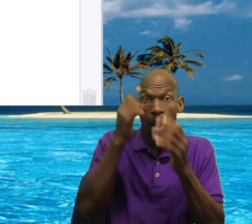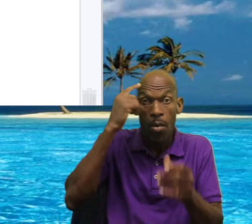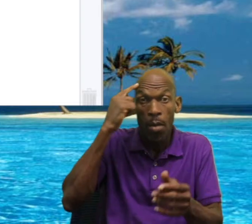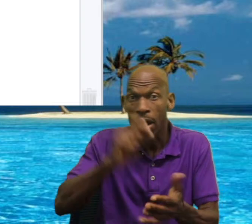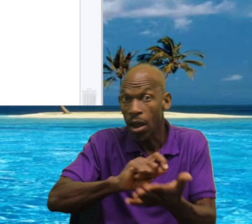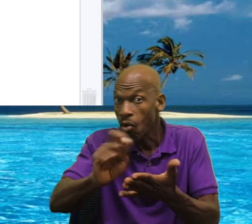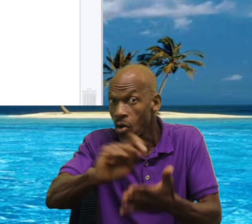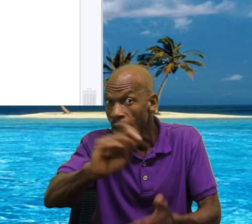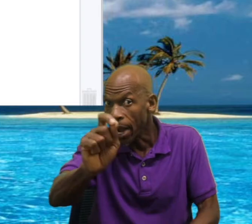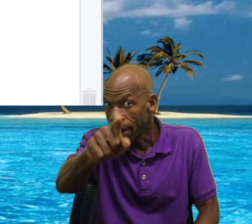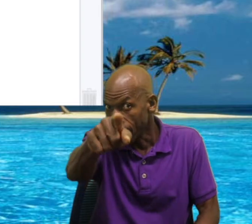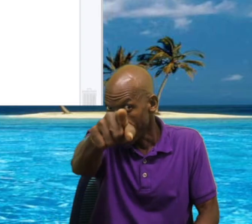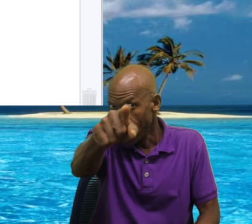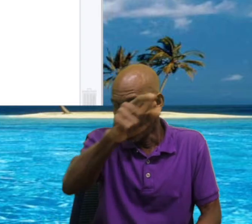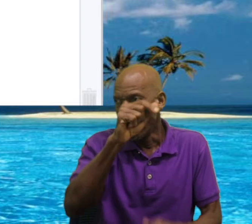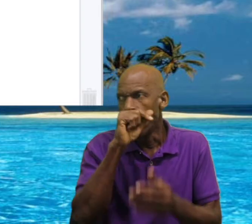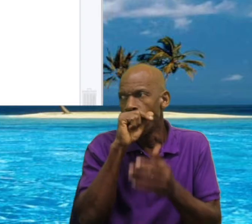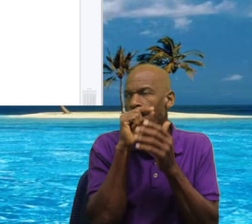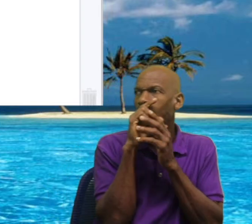is